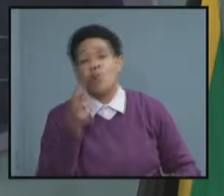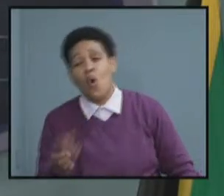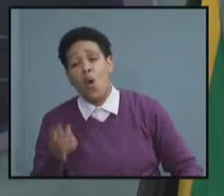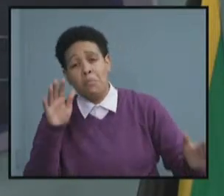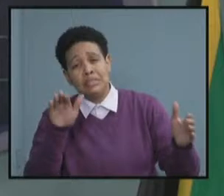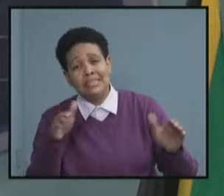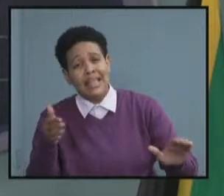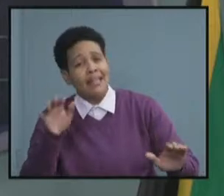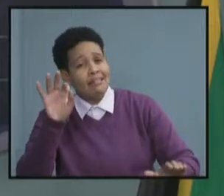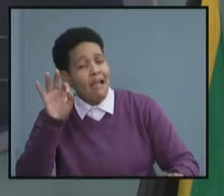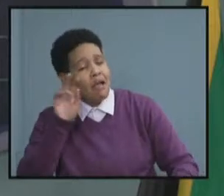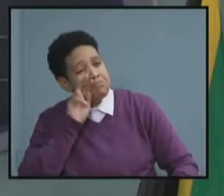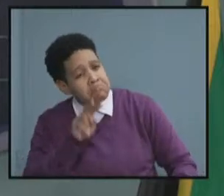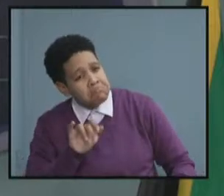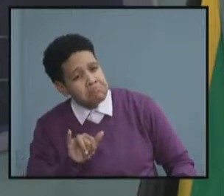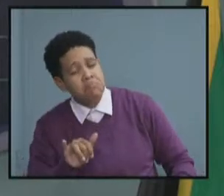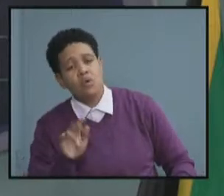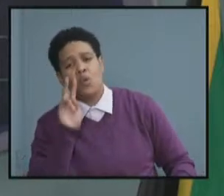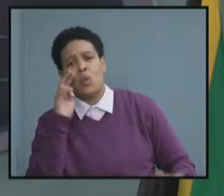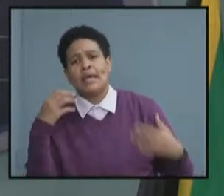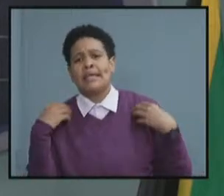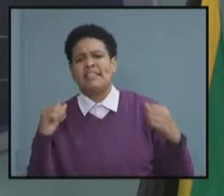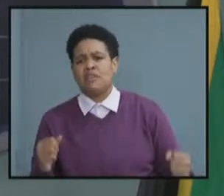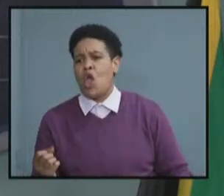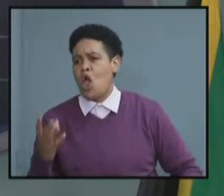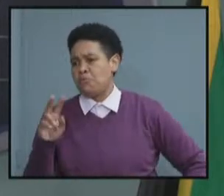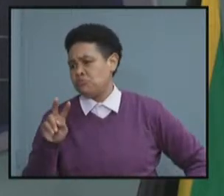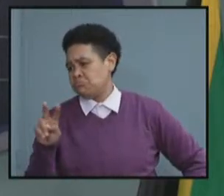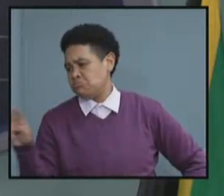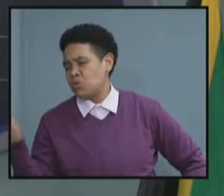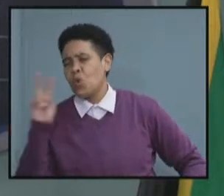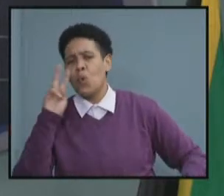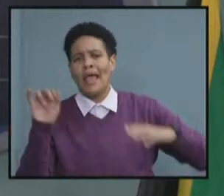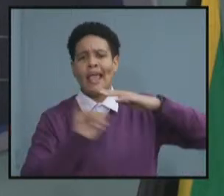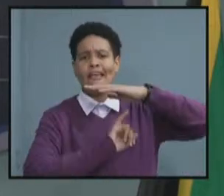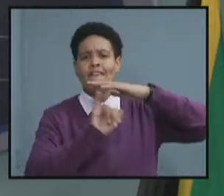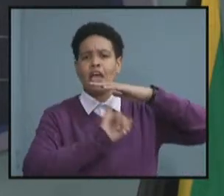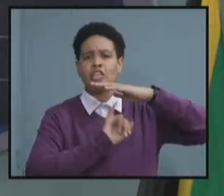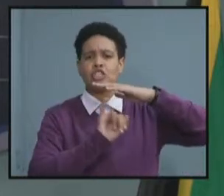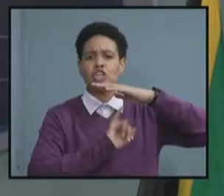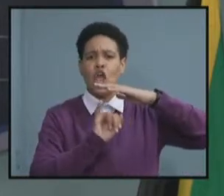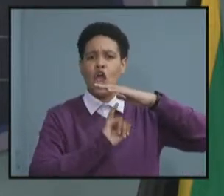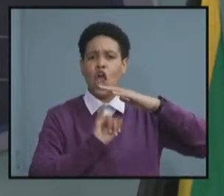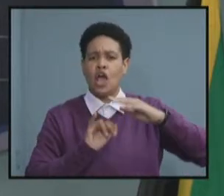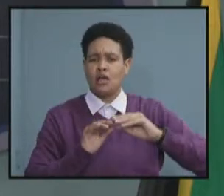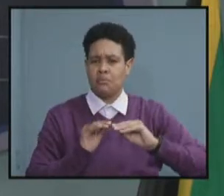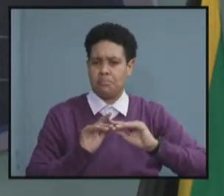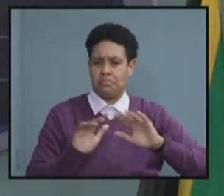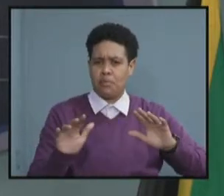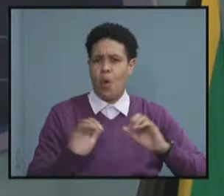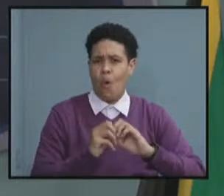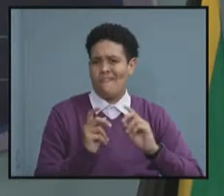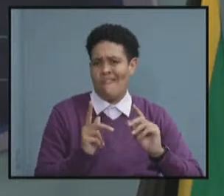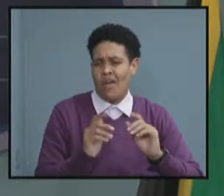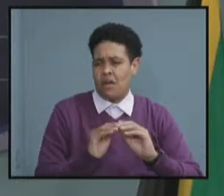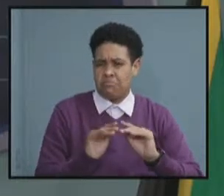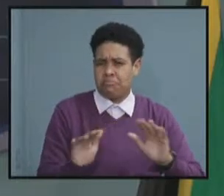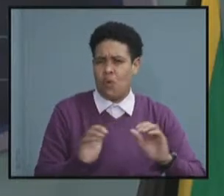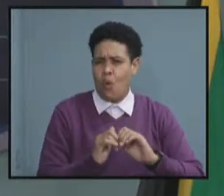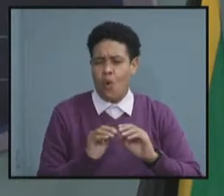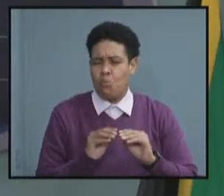number of recoveries, looking at the infection rate, and looking at the